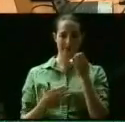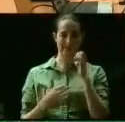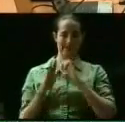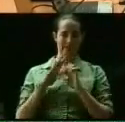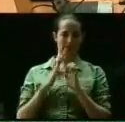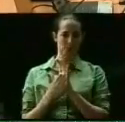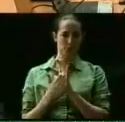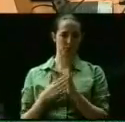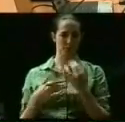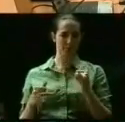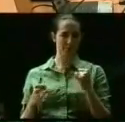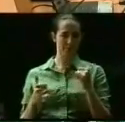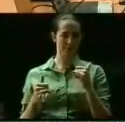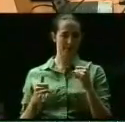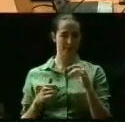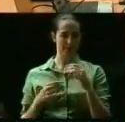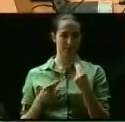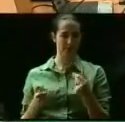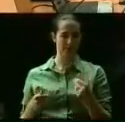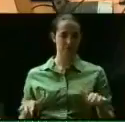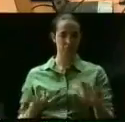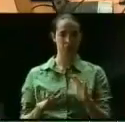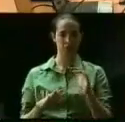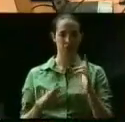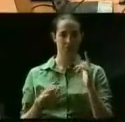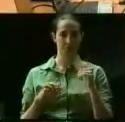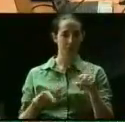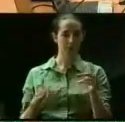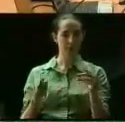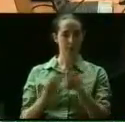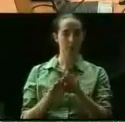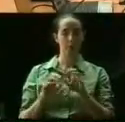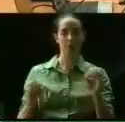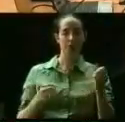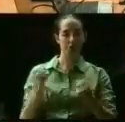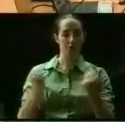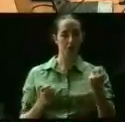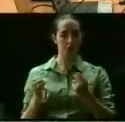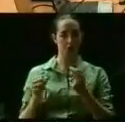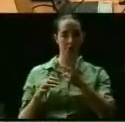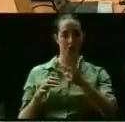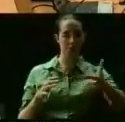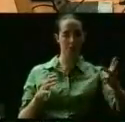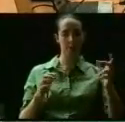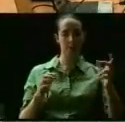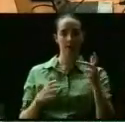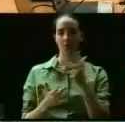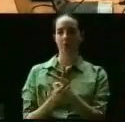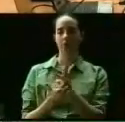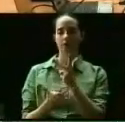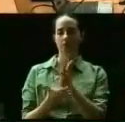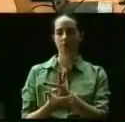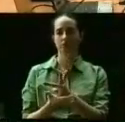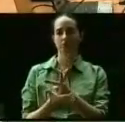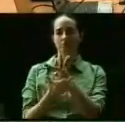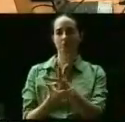playground, oftentimes while it was closed, with no other cars there, parked